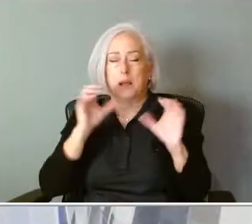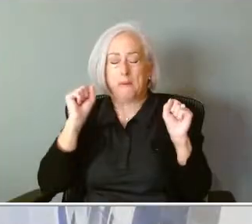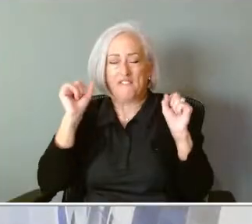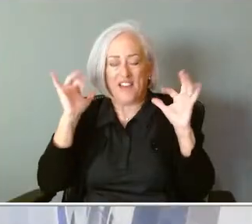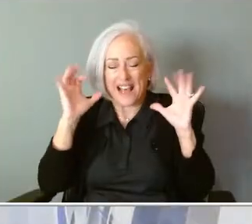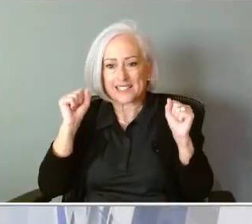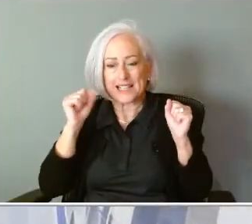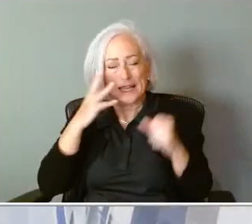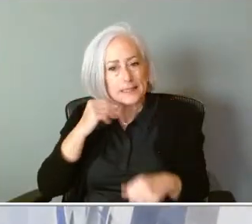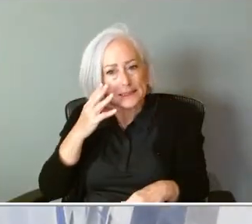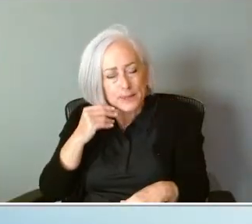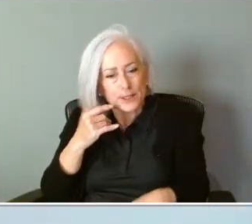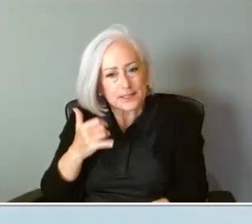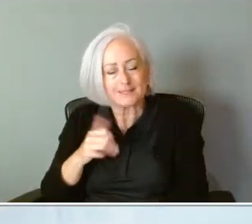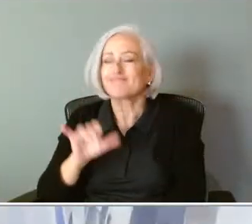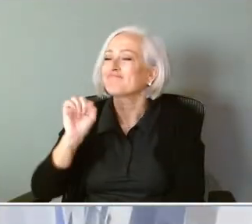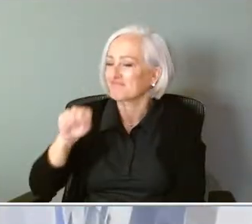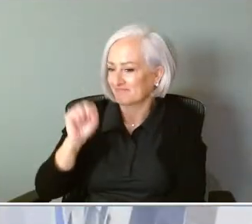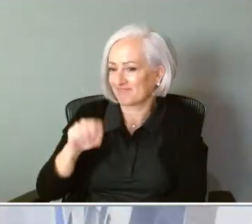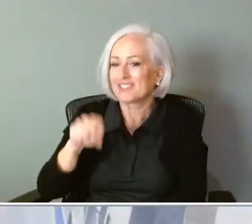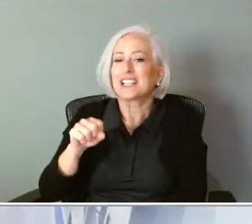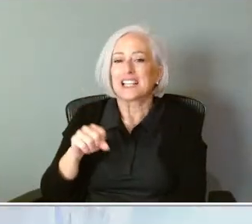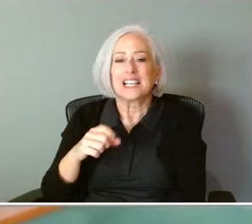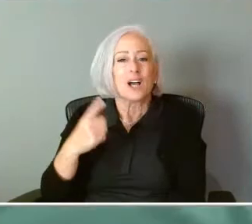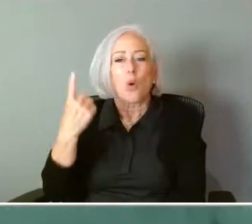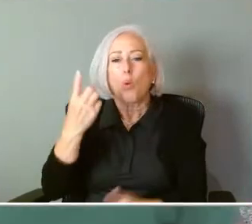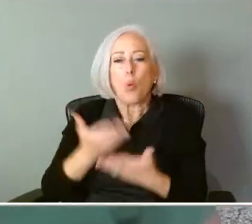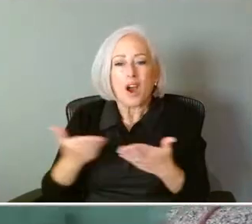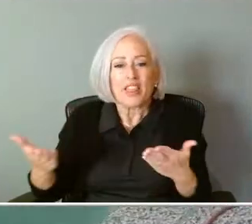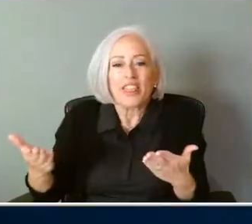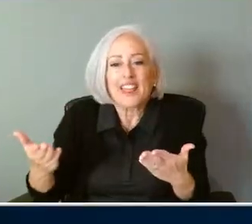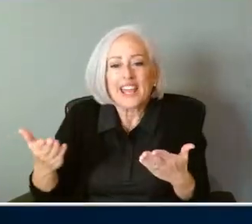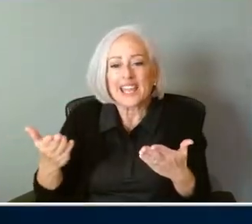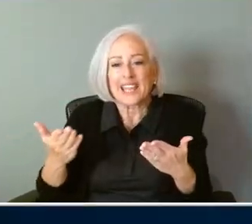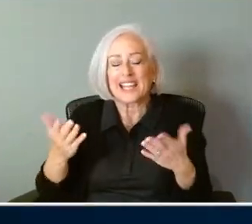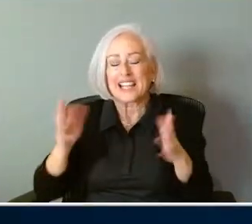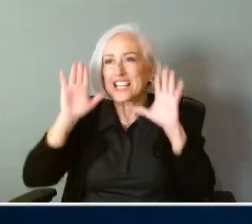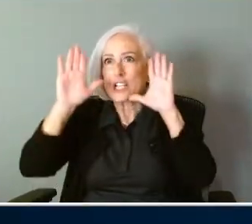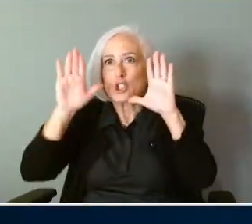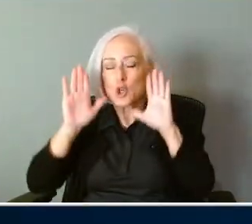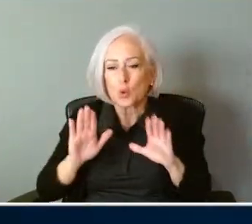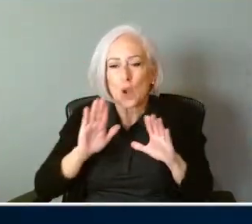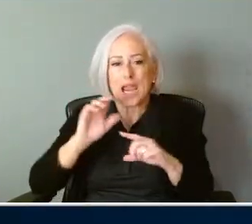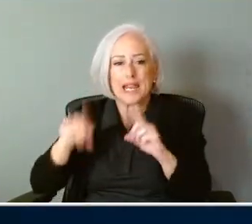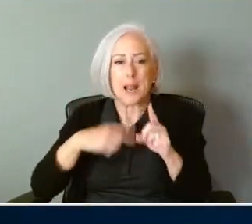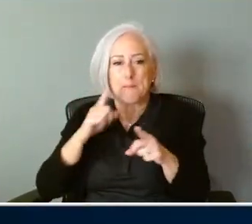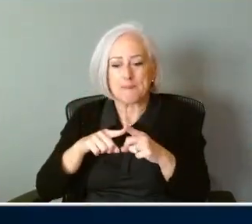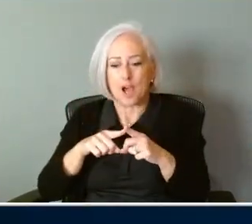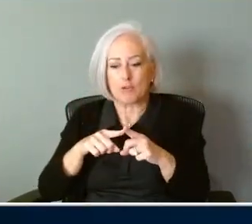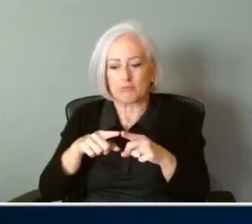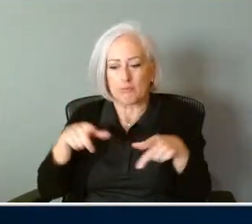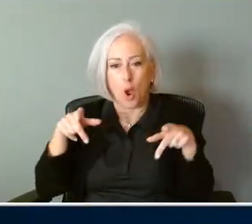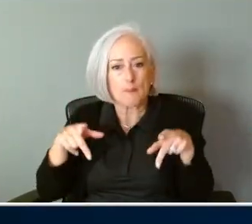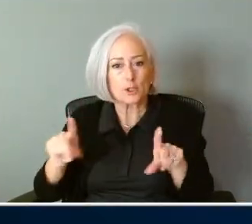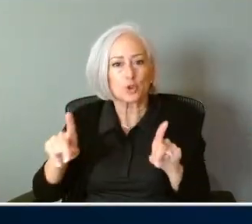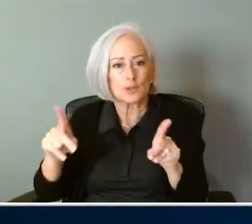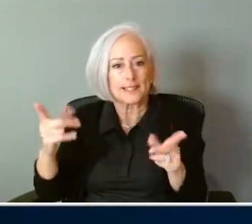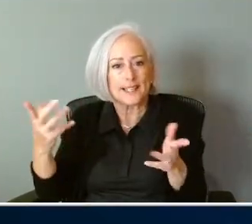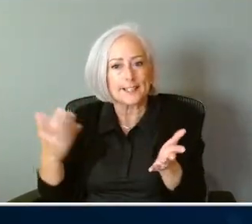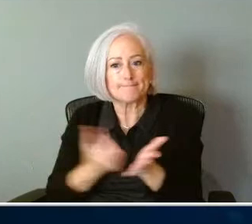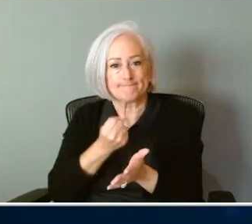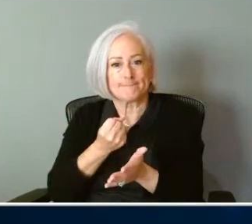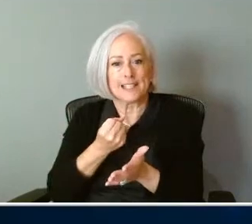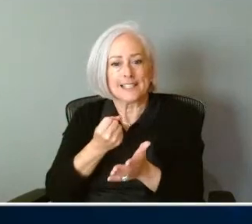the opportunity, one of the things I think that is great about opportunities like that is really, assembling a team